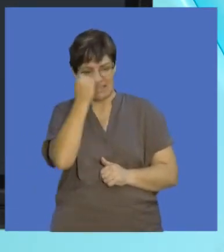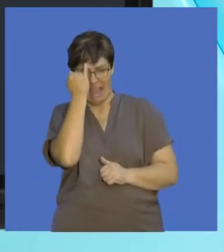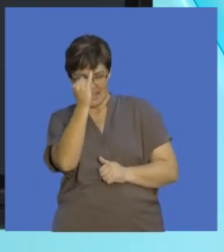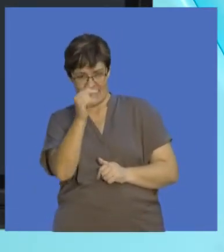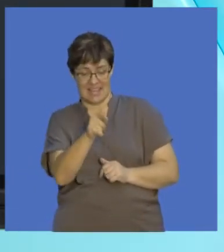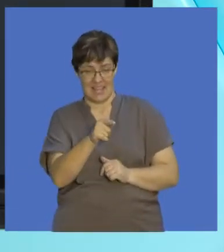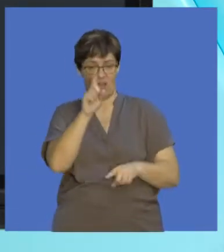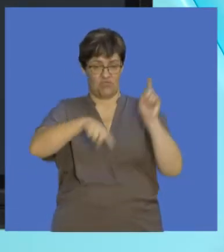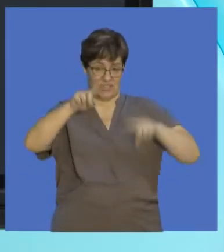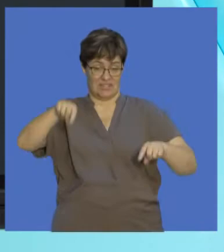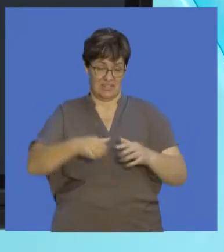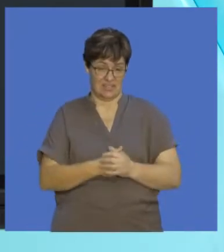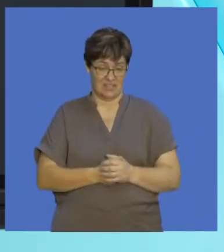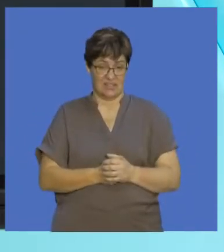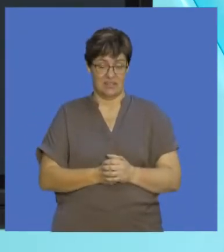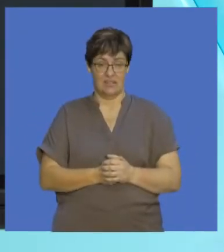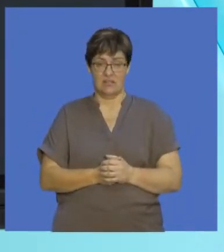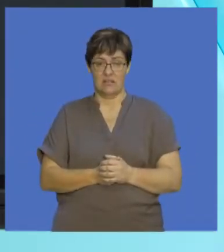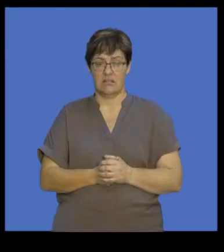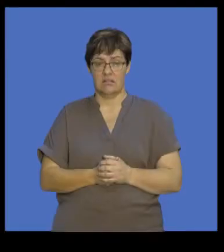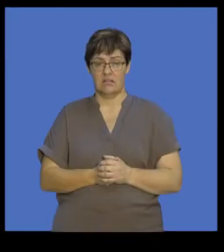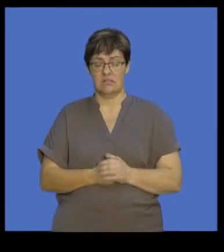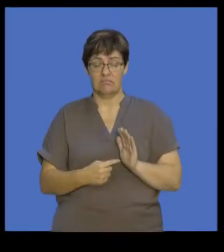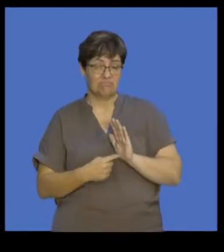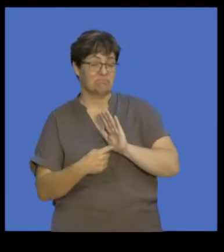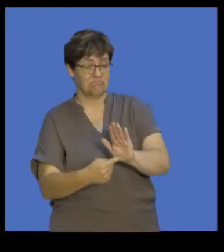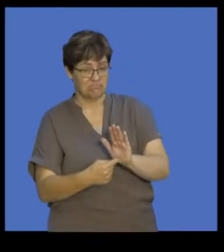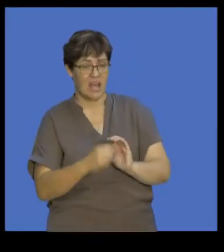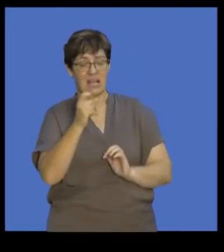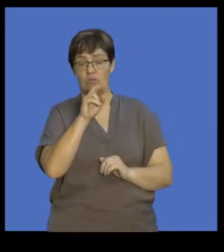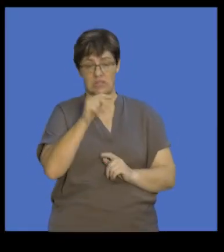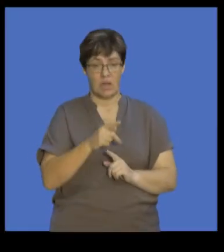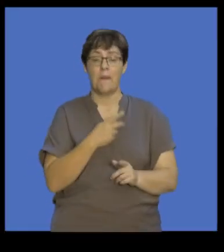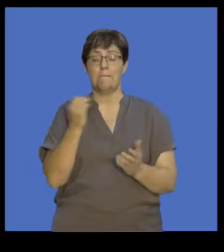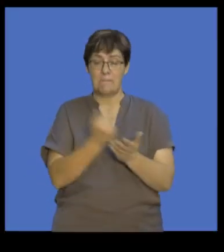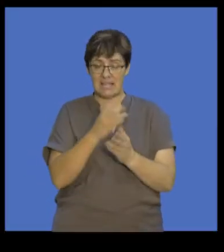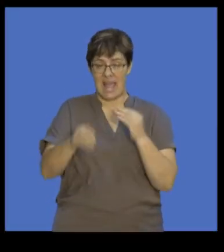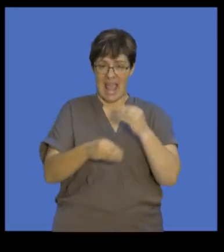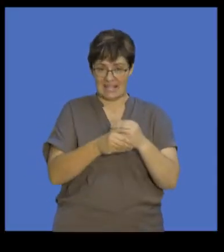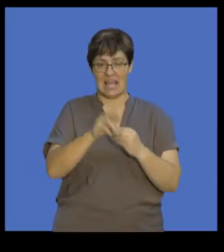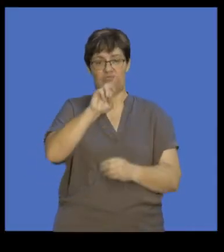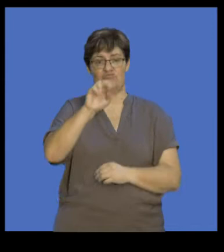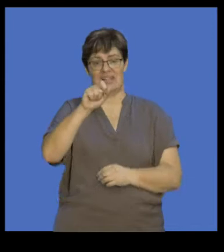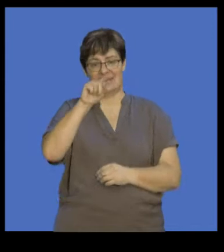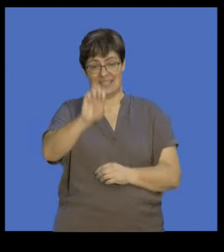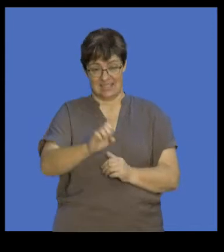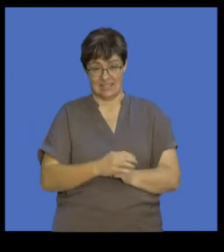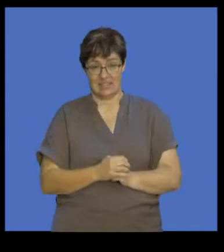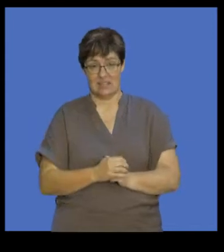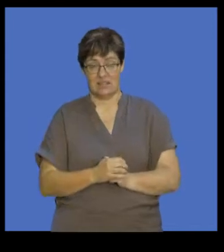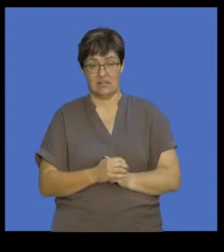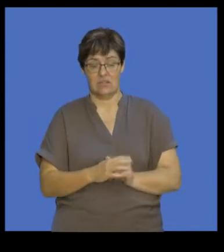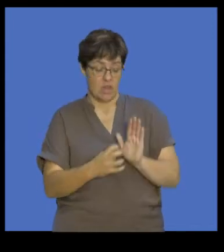the idea of the term rate. So the definition of current is incomplete without the keyword